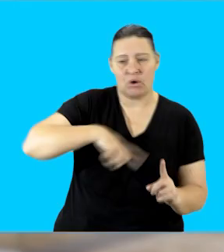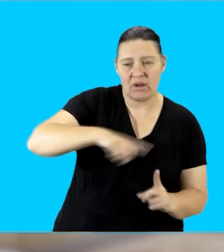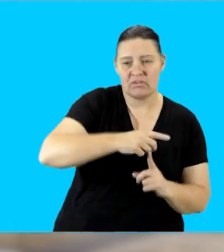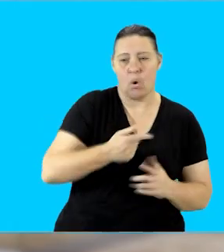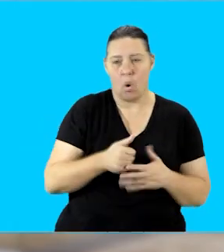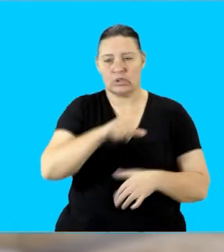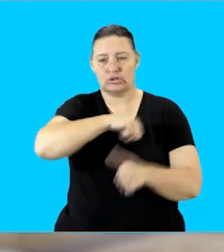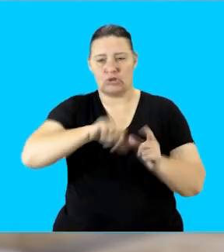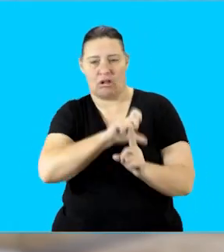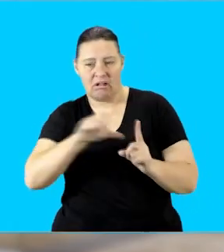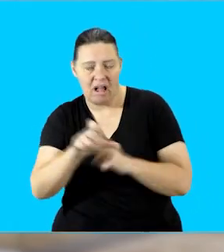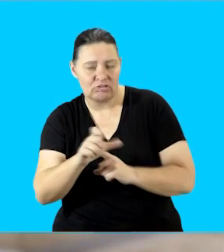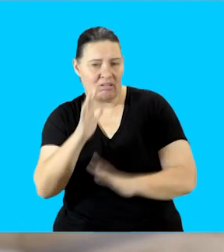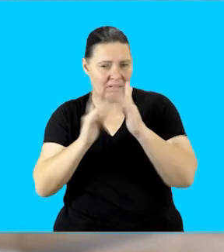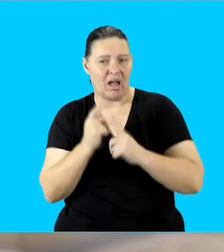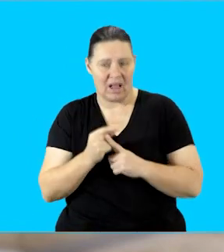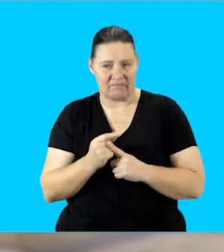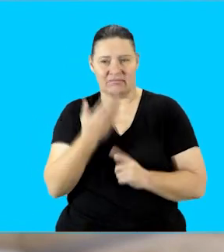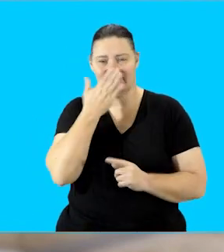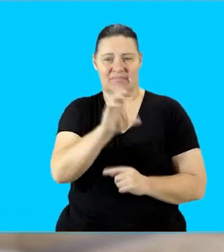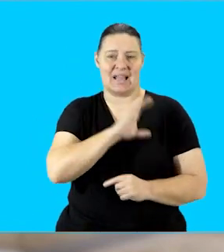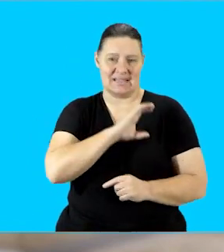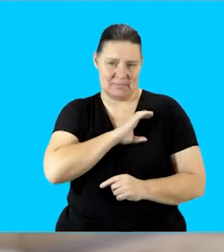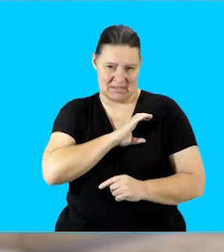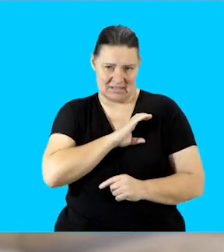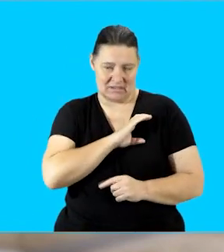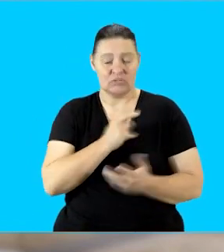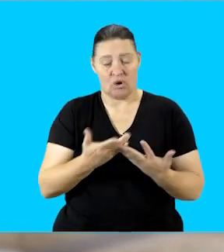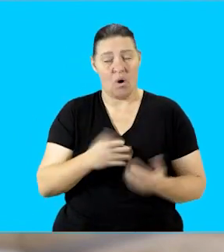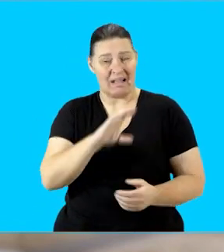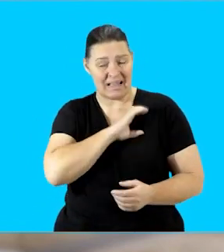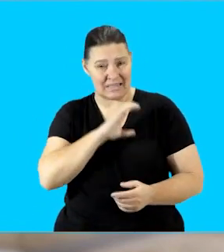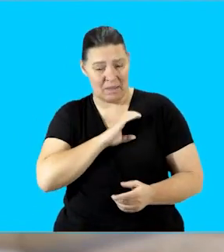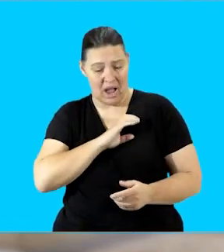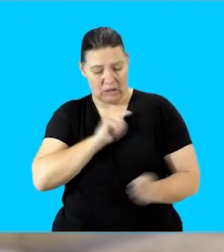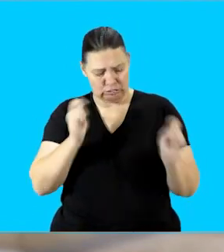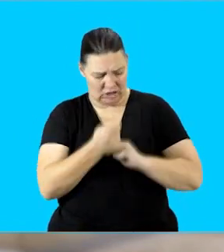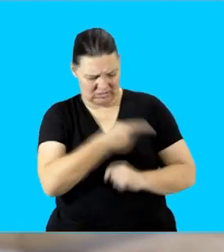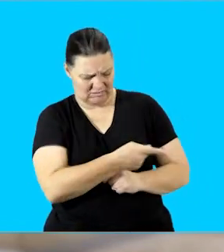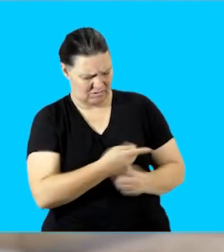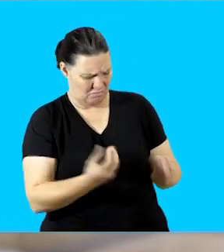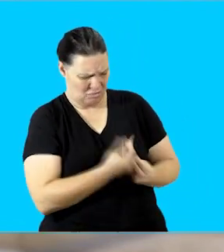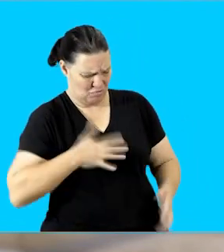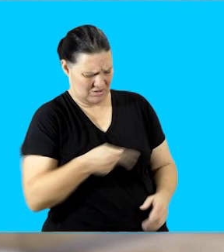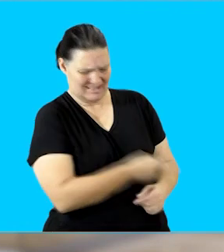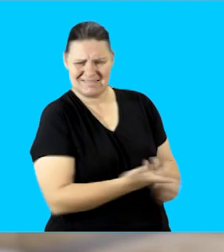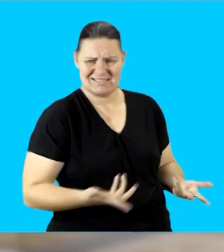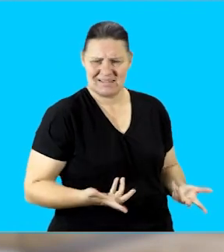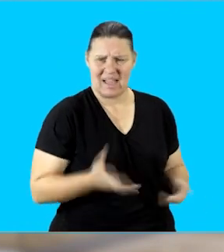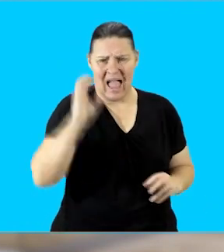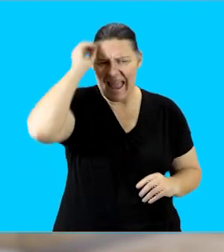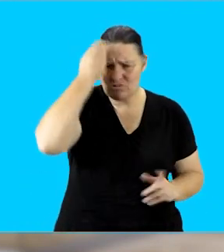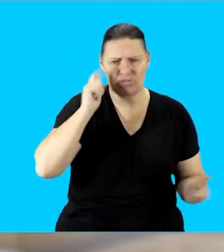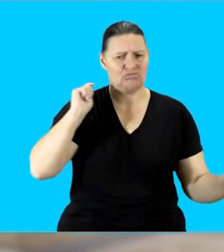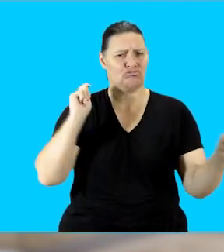learners, if the attitudes of customers change towards our product, if the interest change, they move away